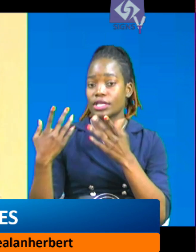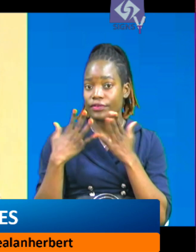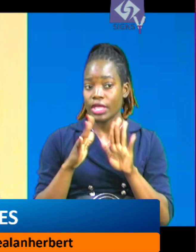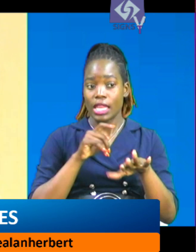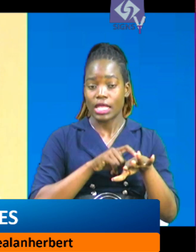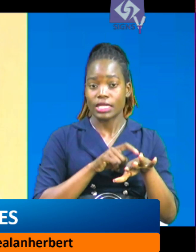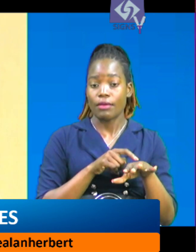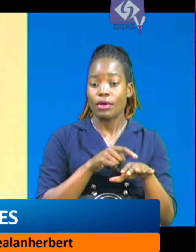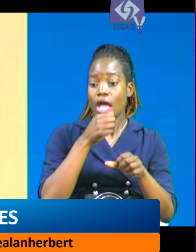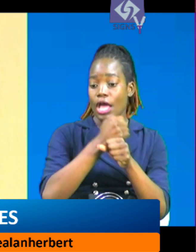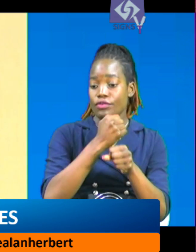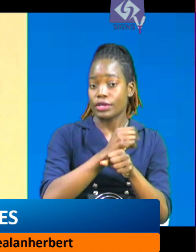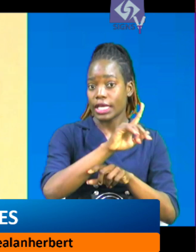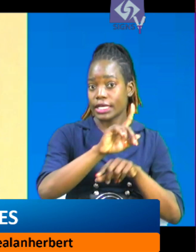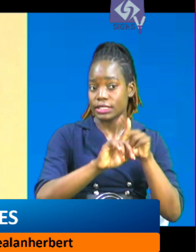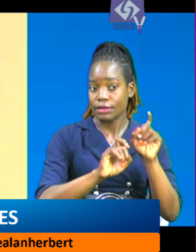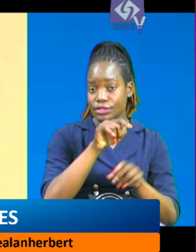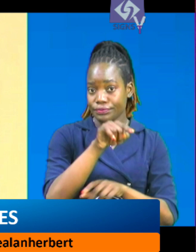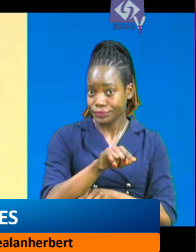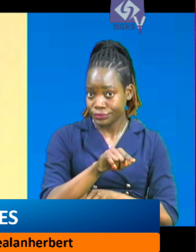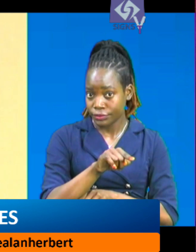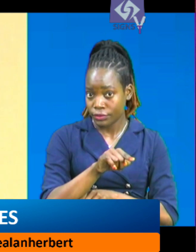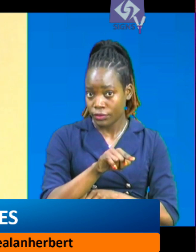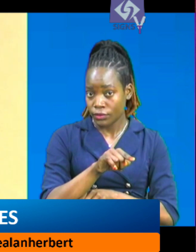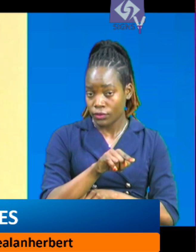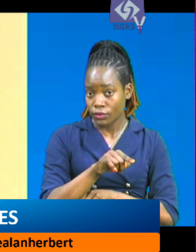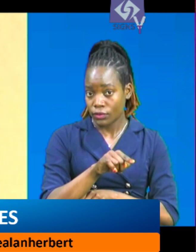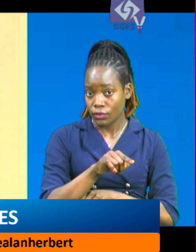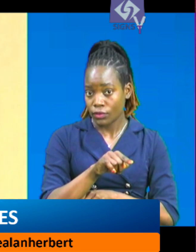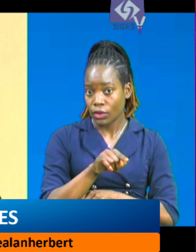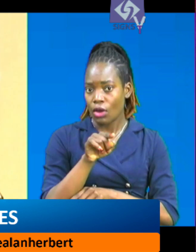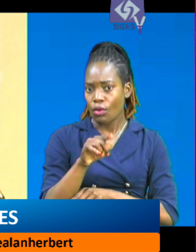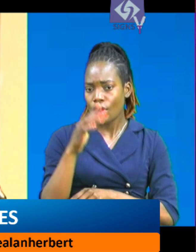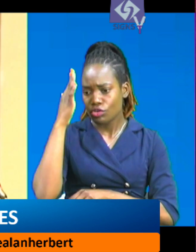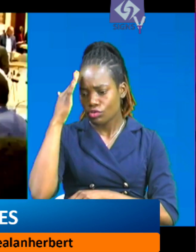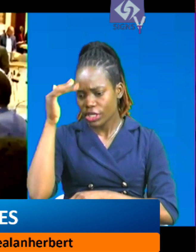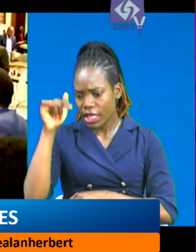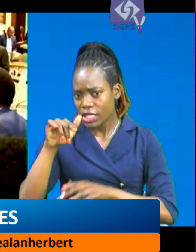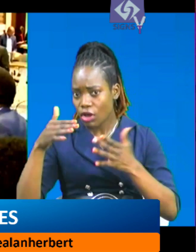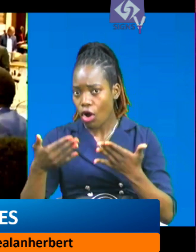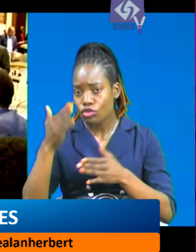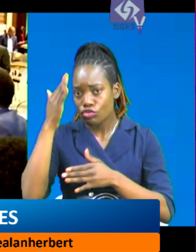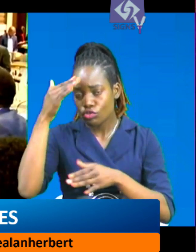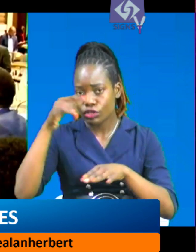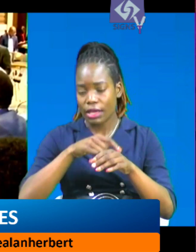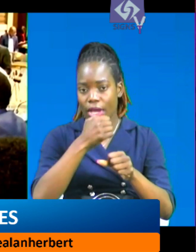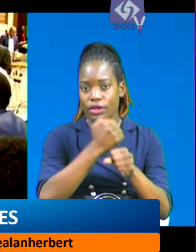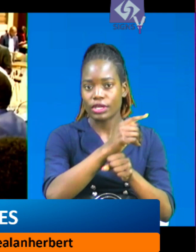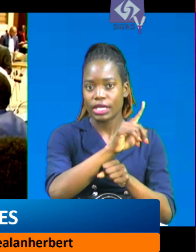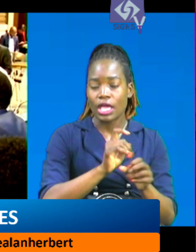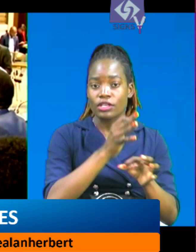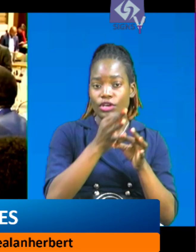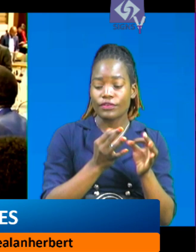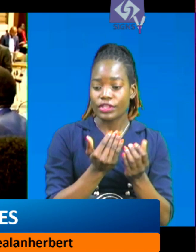the time they are sitting for these exams, did you notice this, or you noted at the time of sitting for exams? Did these kids drop